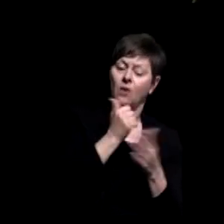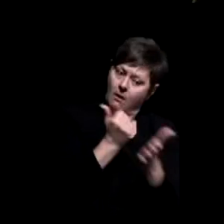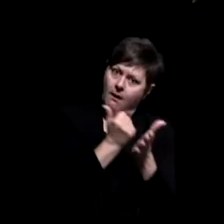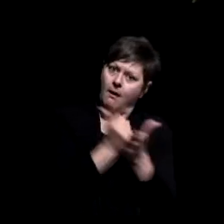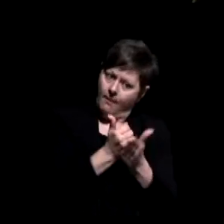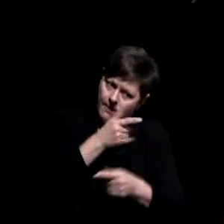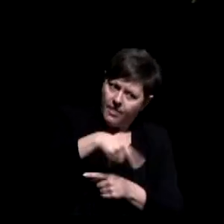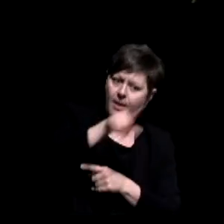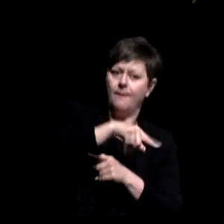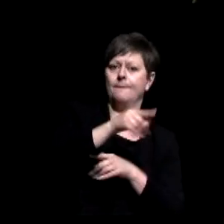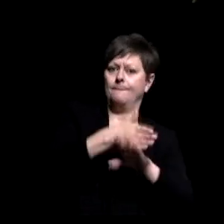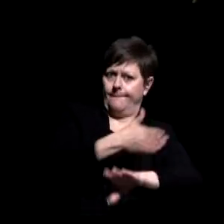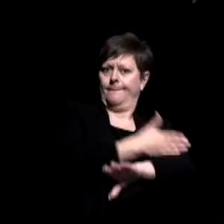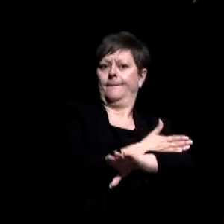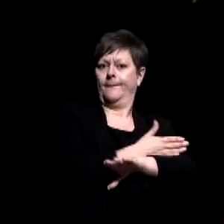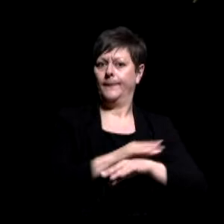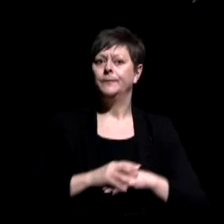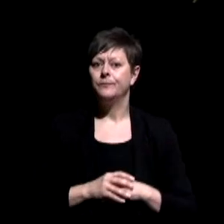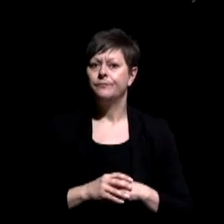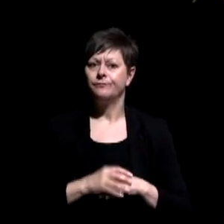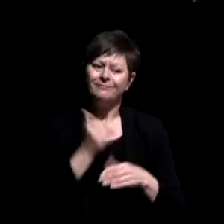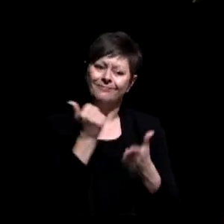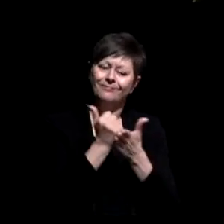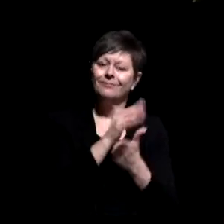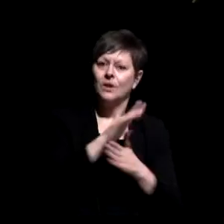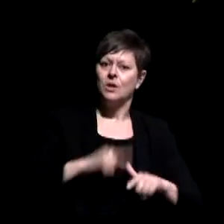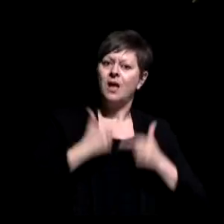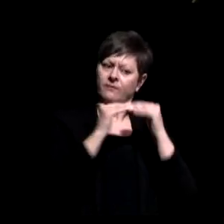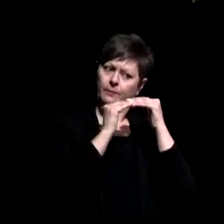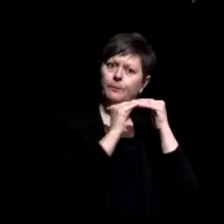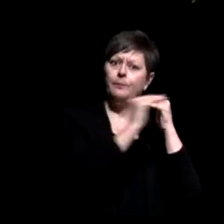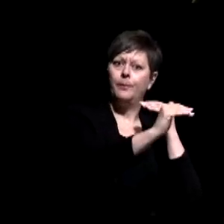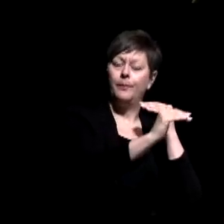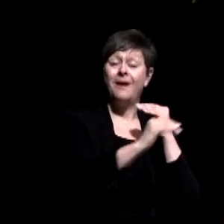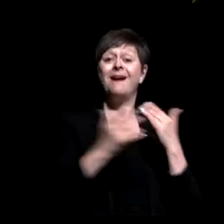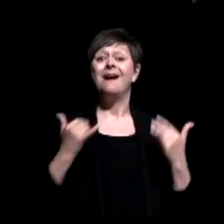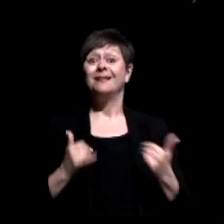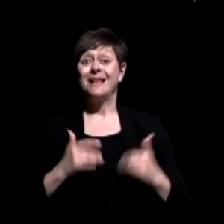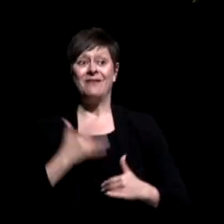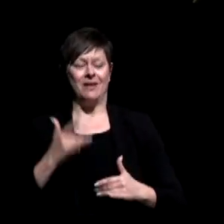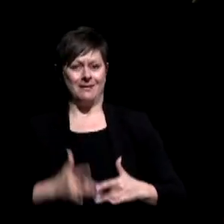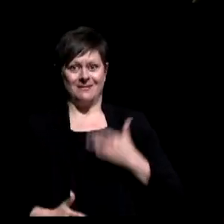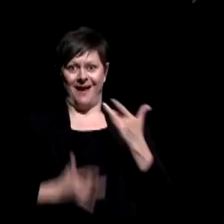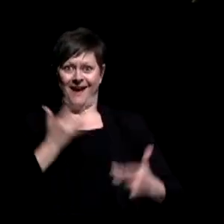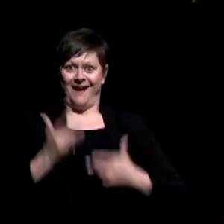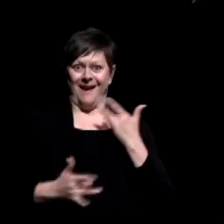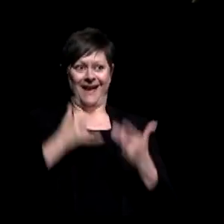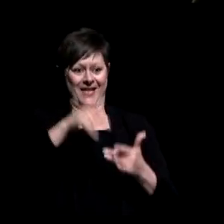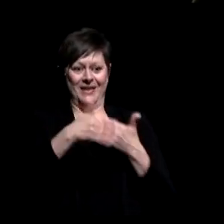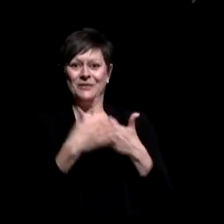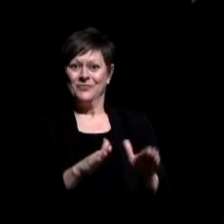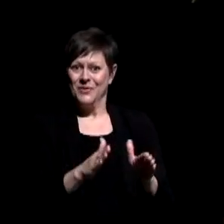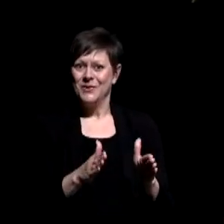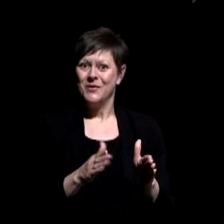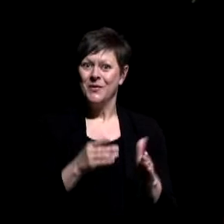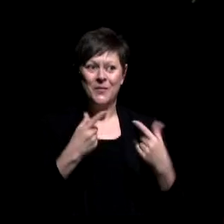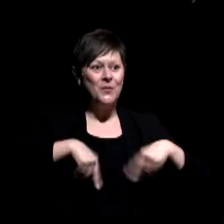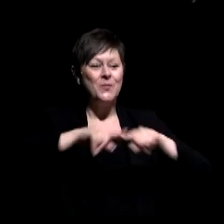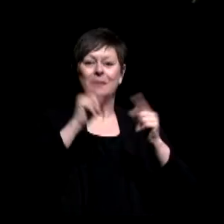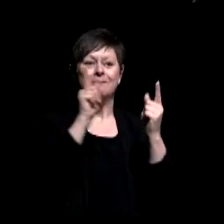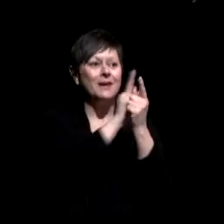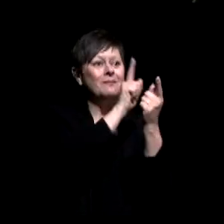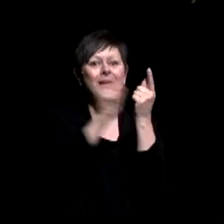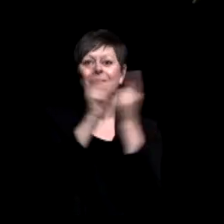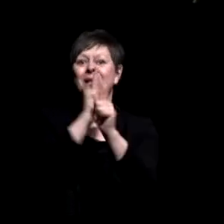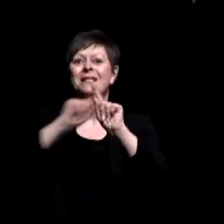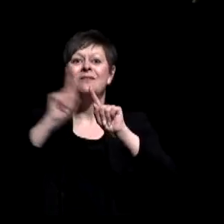forward. It's particularly special to feel the enthusiasm in this room and on this stage as we get to meet the families of the award winners